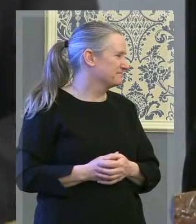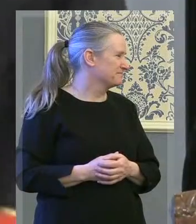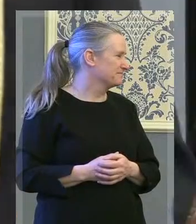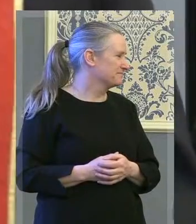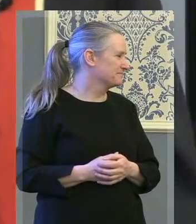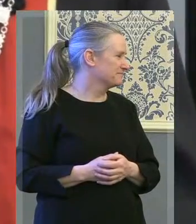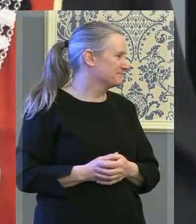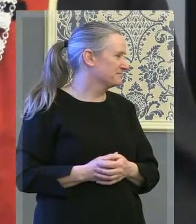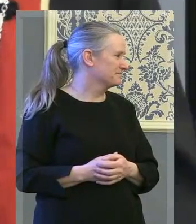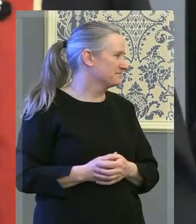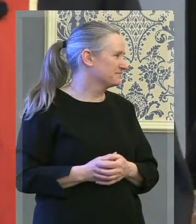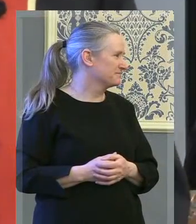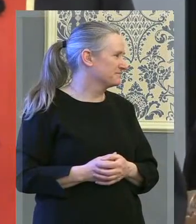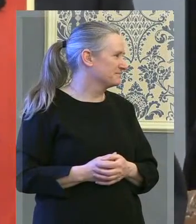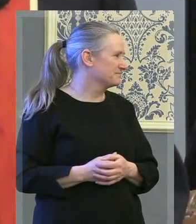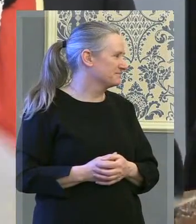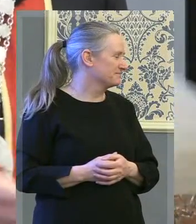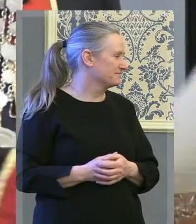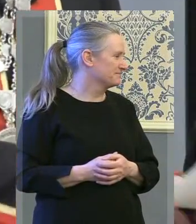There we go. Brilliant.